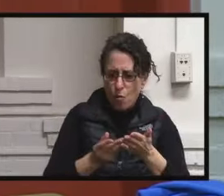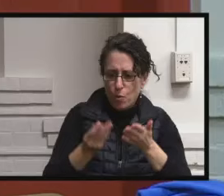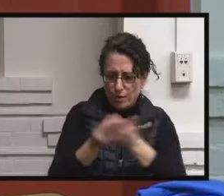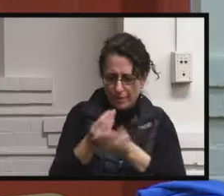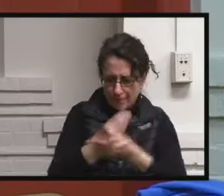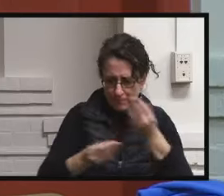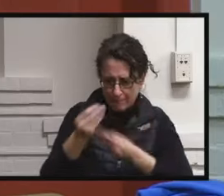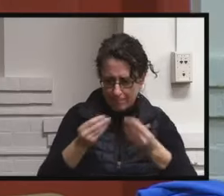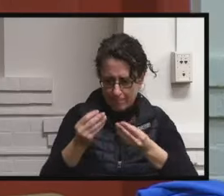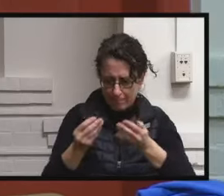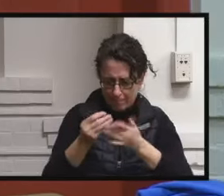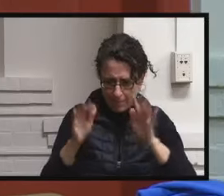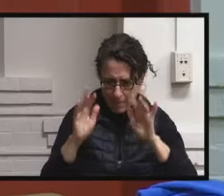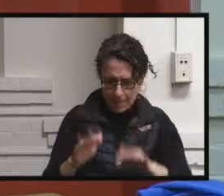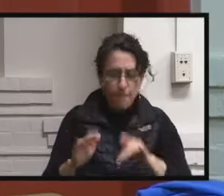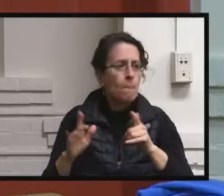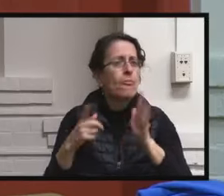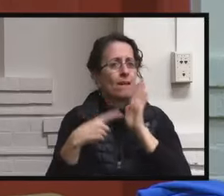few people.